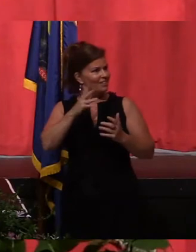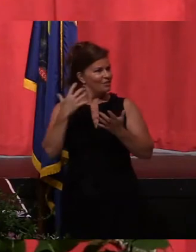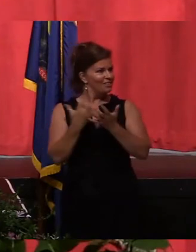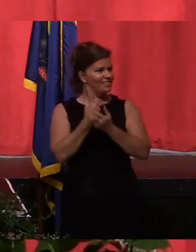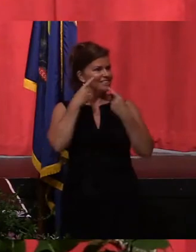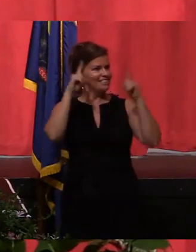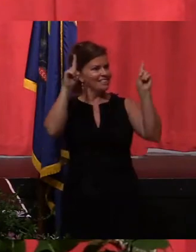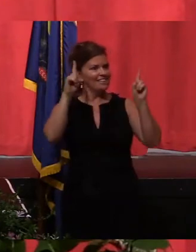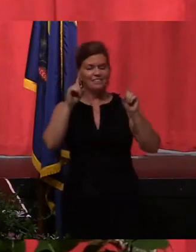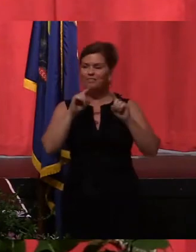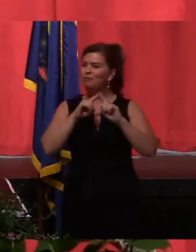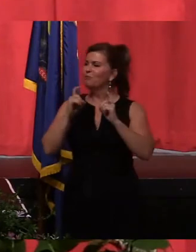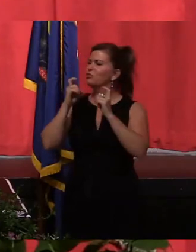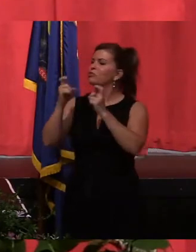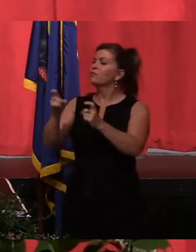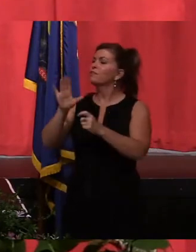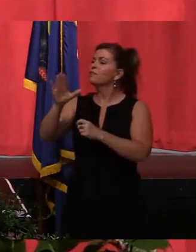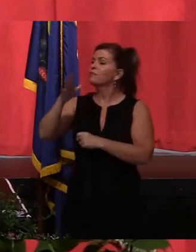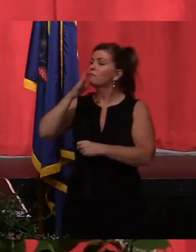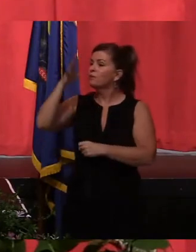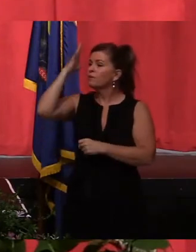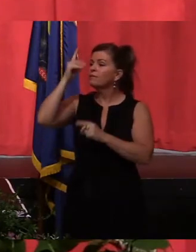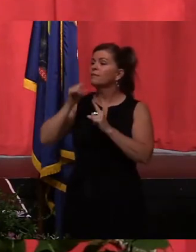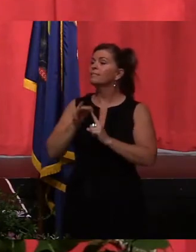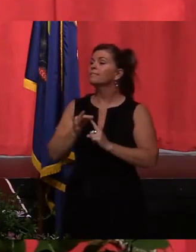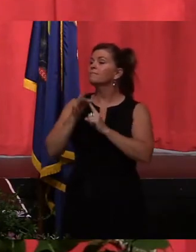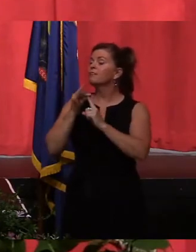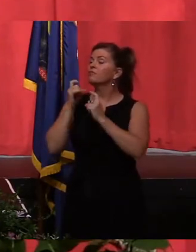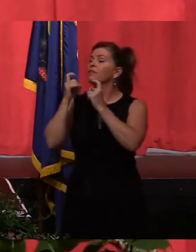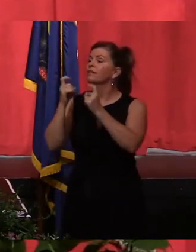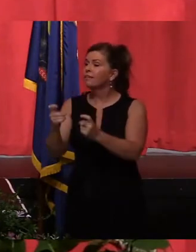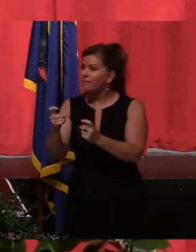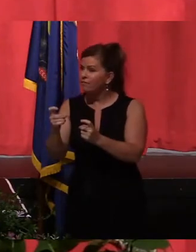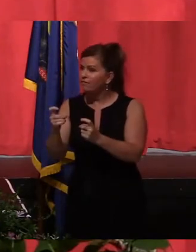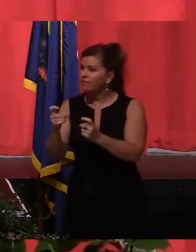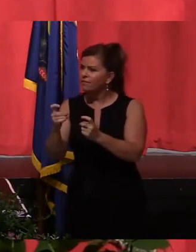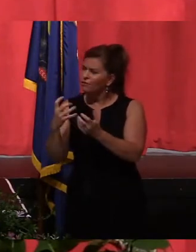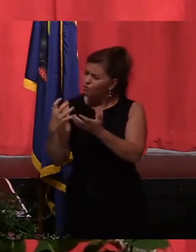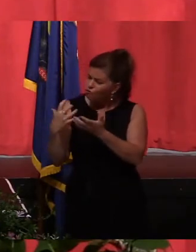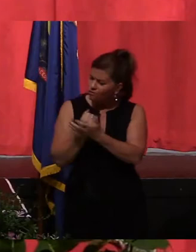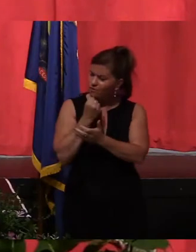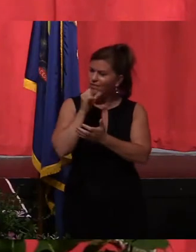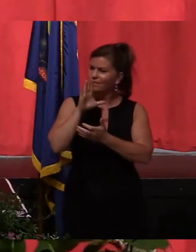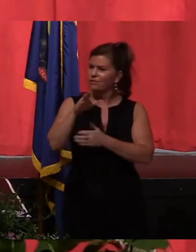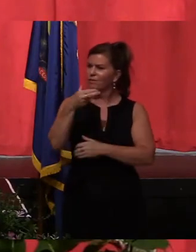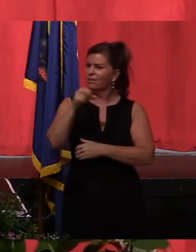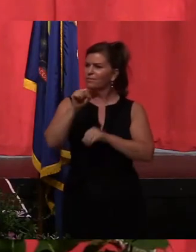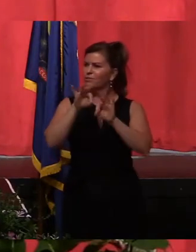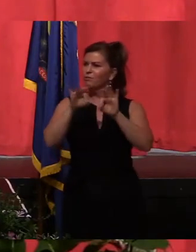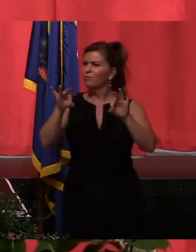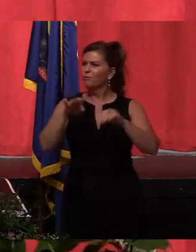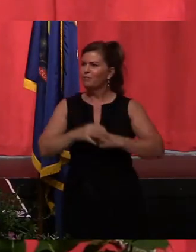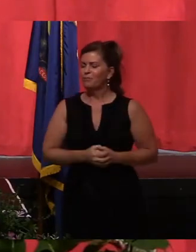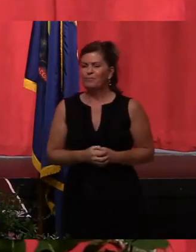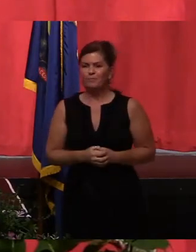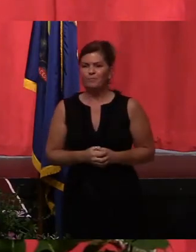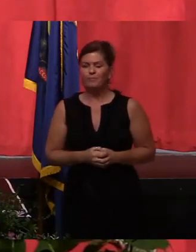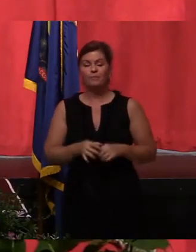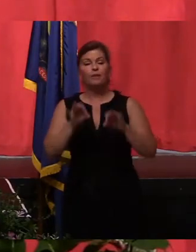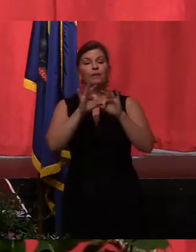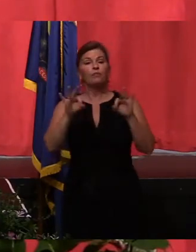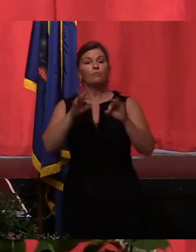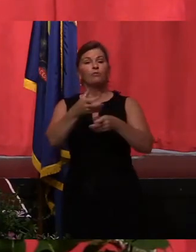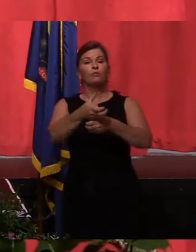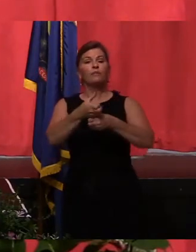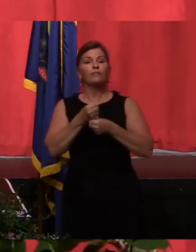giving your parents a very special gift today, the gift of having earned your high school diploma. The diploma you